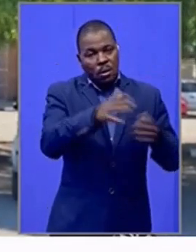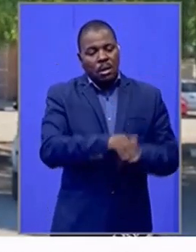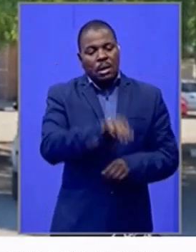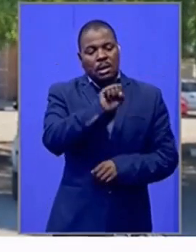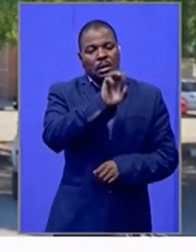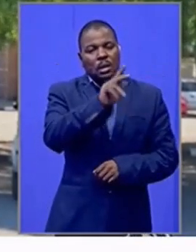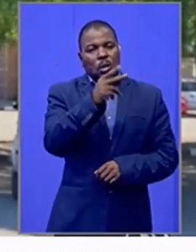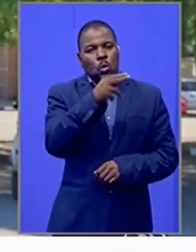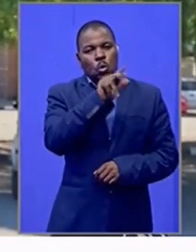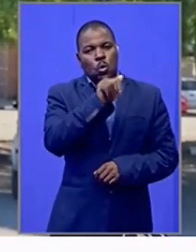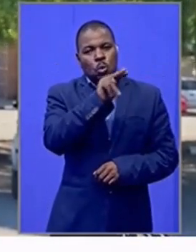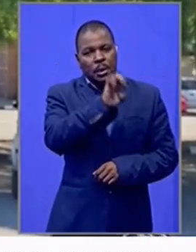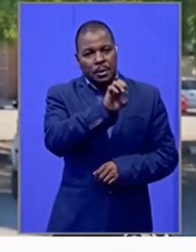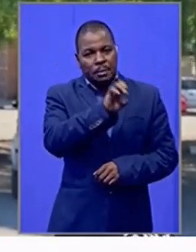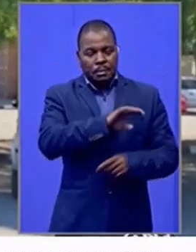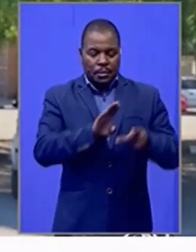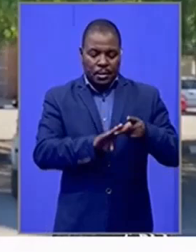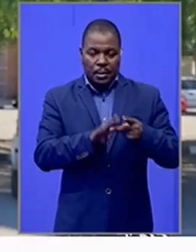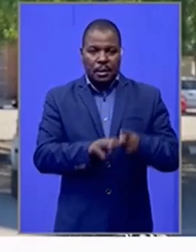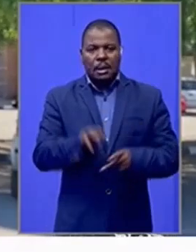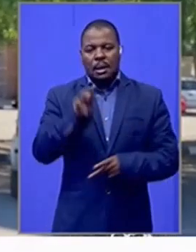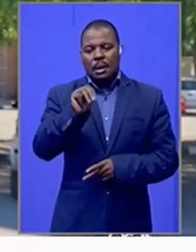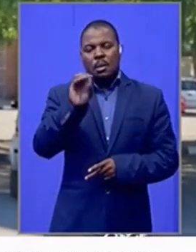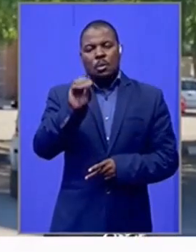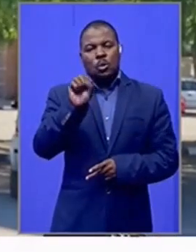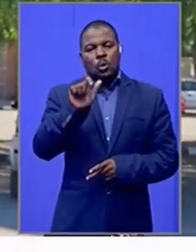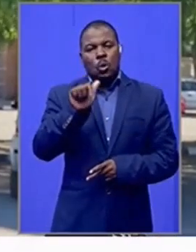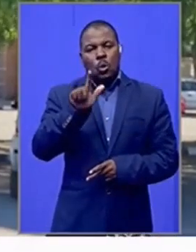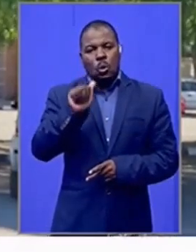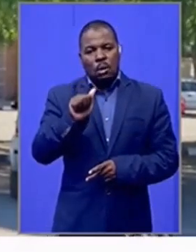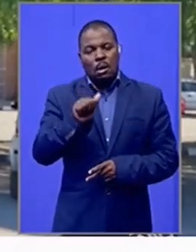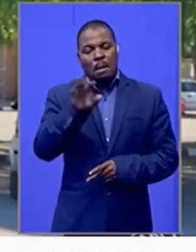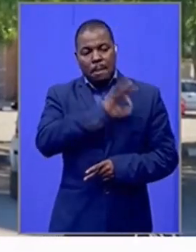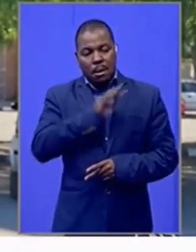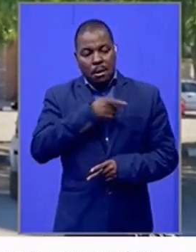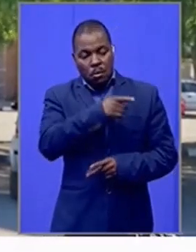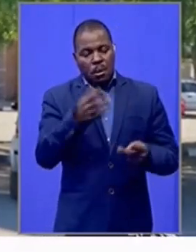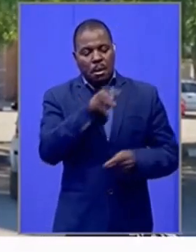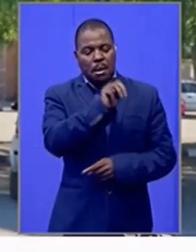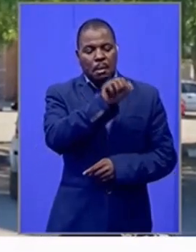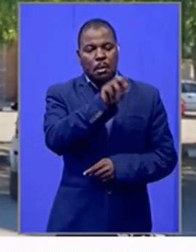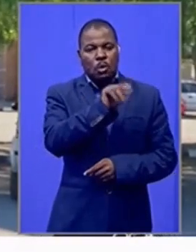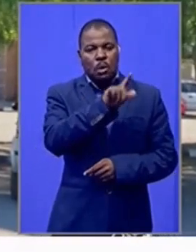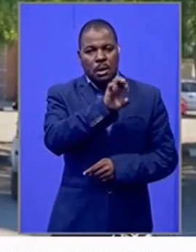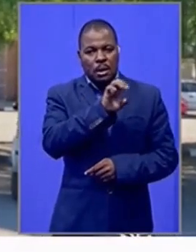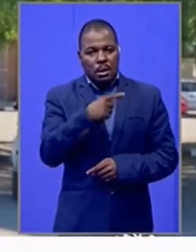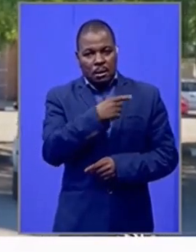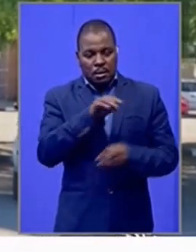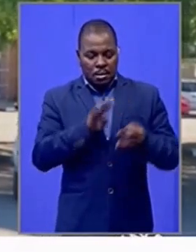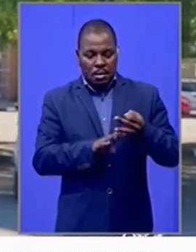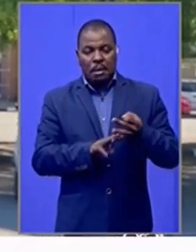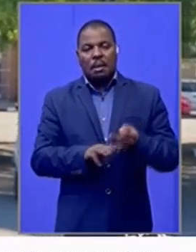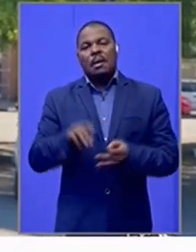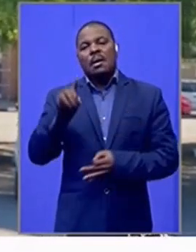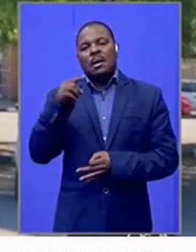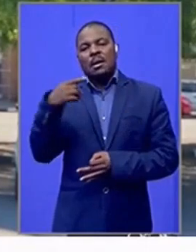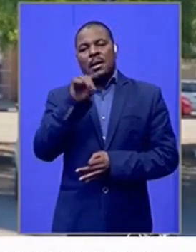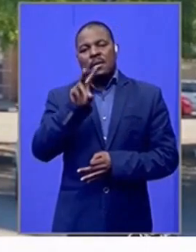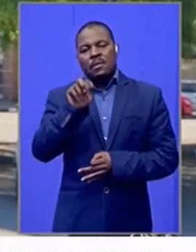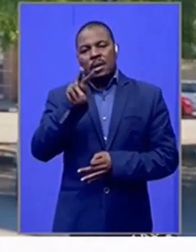Sekhukhune District Municipality, comrade Tsheko Mosolwa e be ratoropo wa Marole Municipality, comrade Given Mimane a etelele